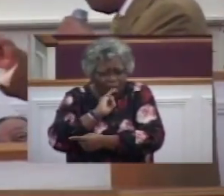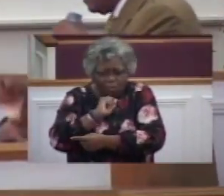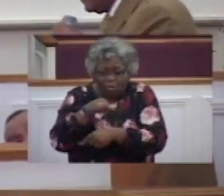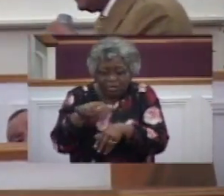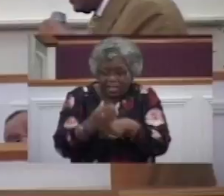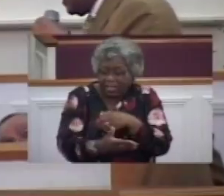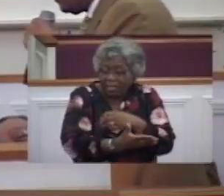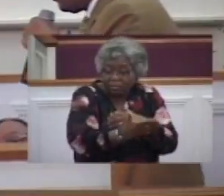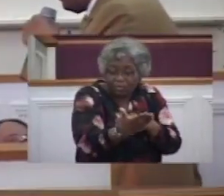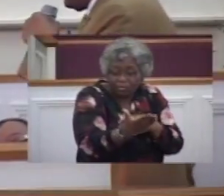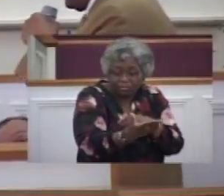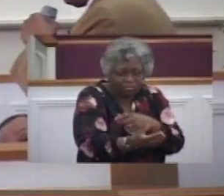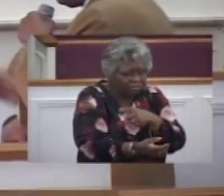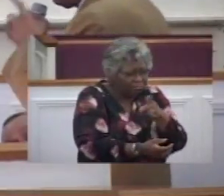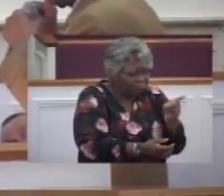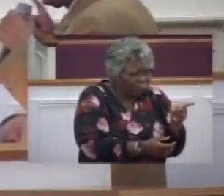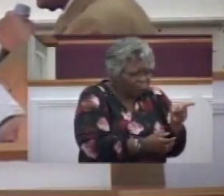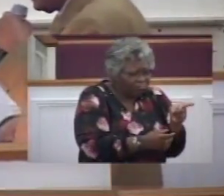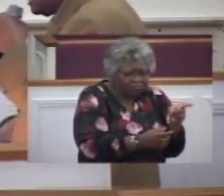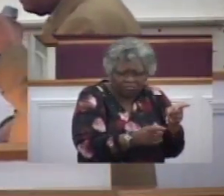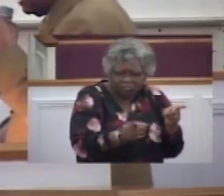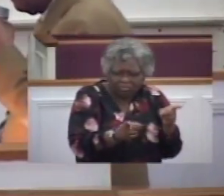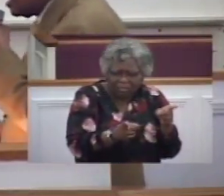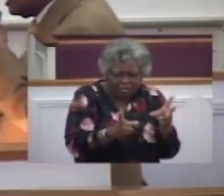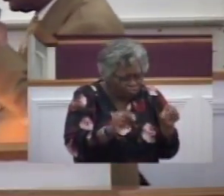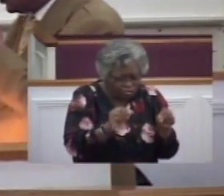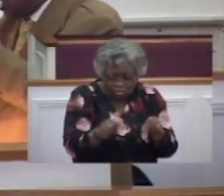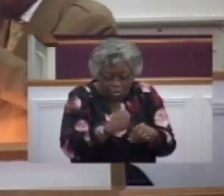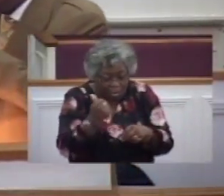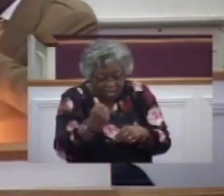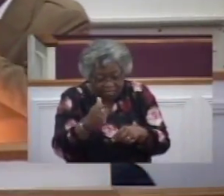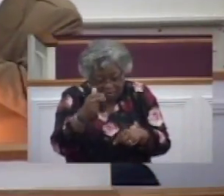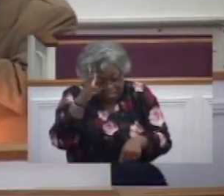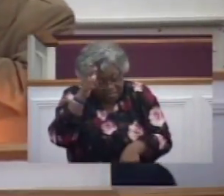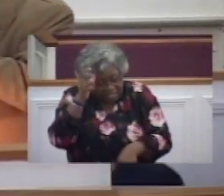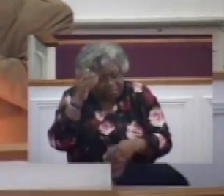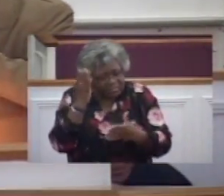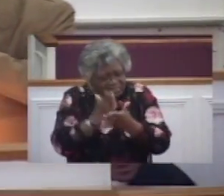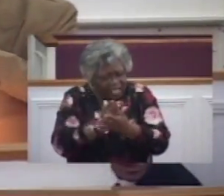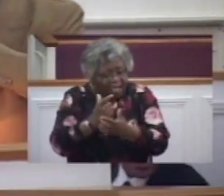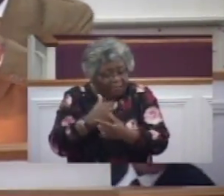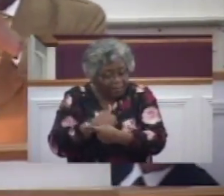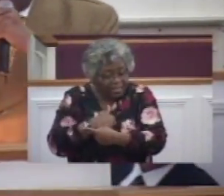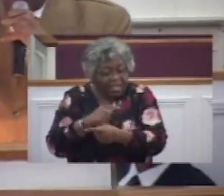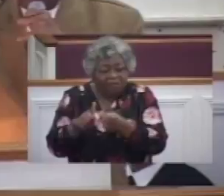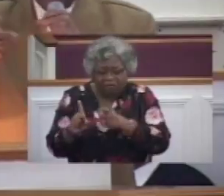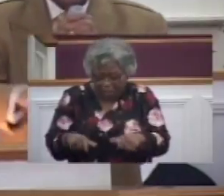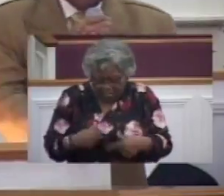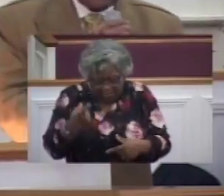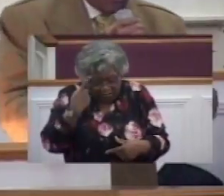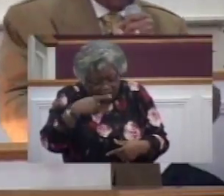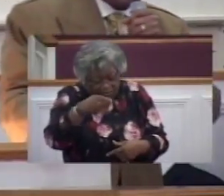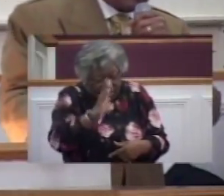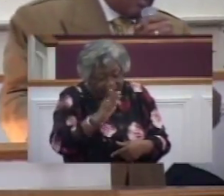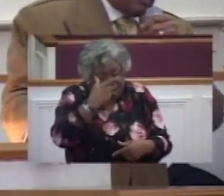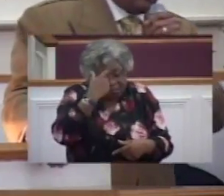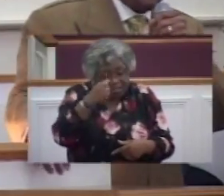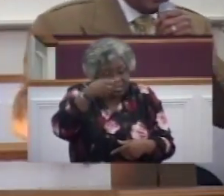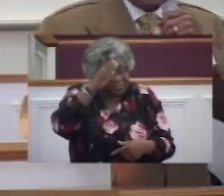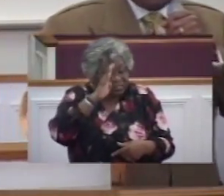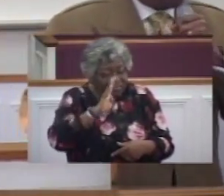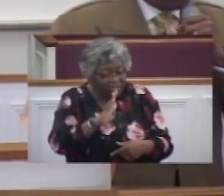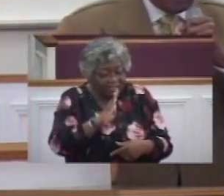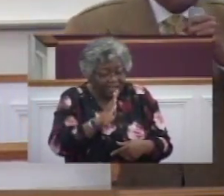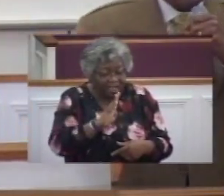you, and I ain't gonna let no other demon stop me from living for God, because